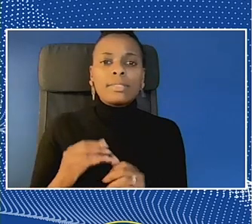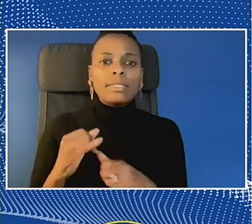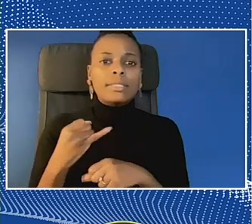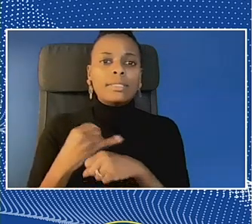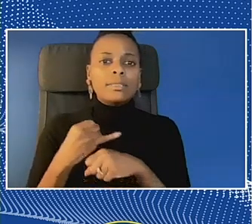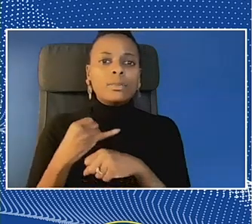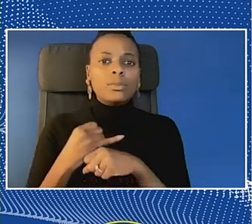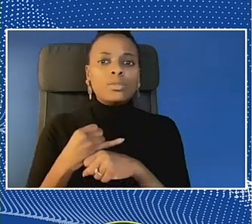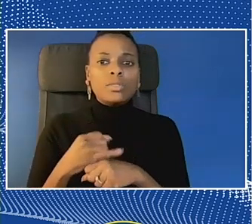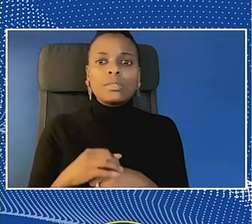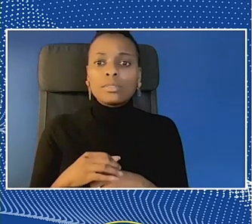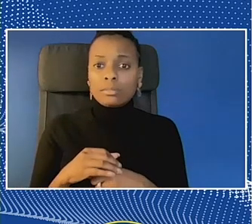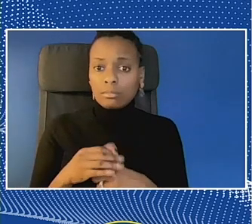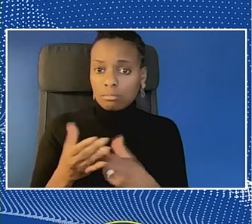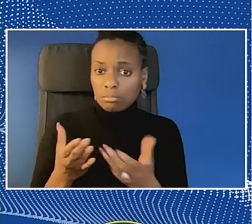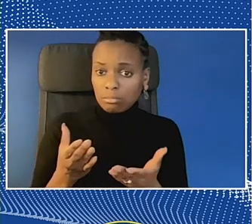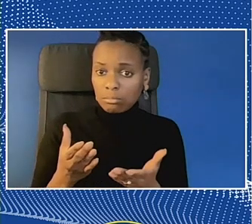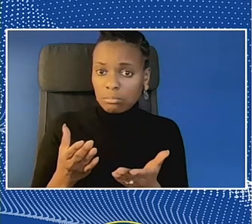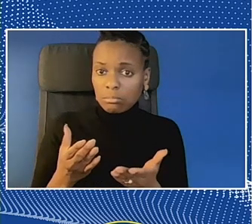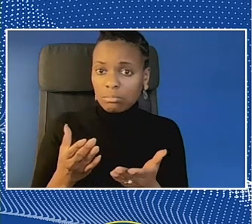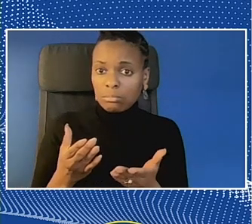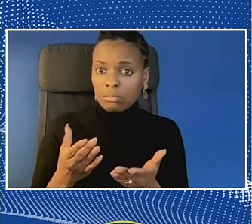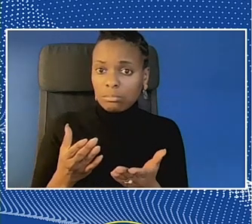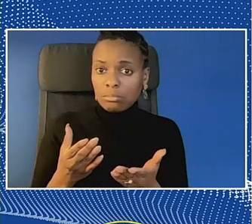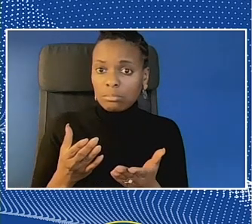institutions. Angelica?